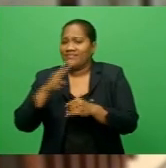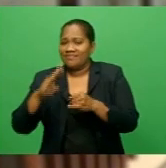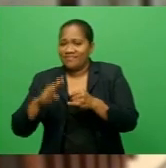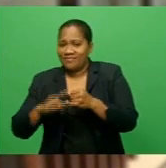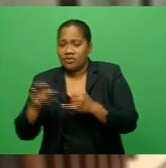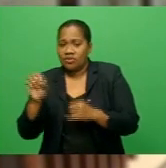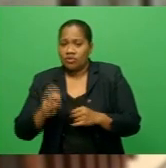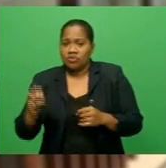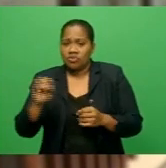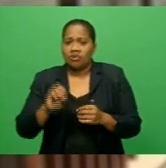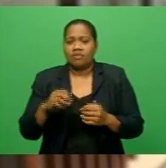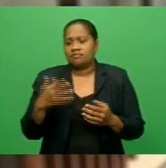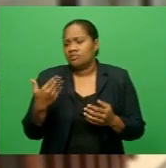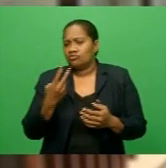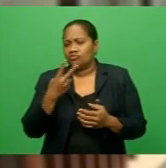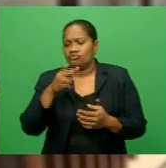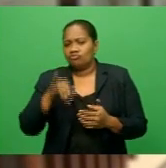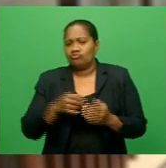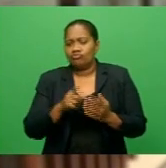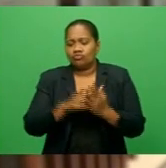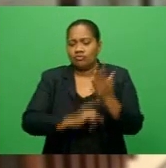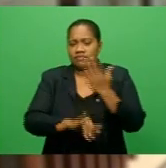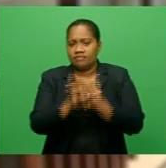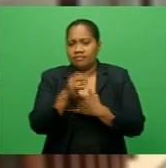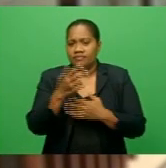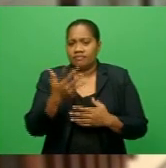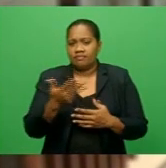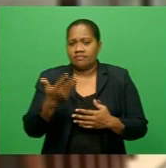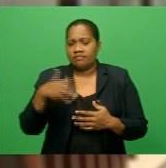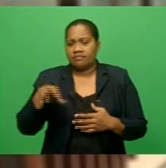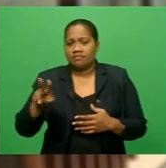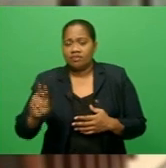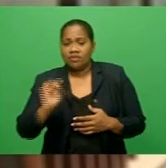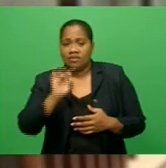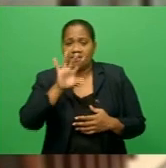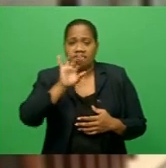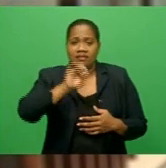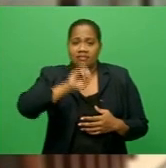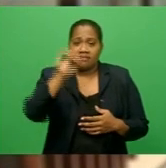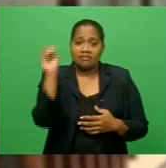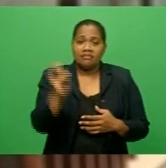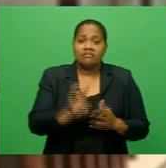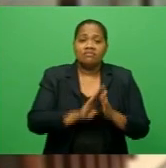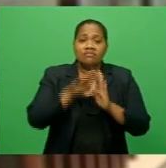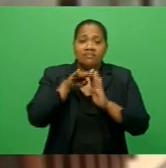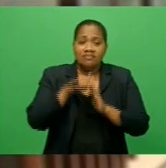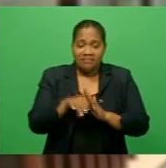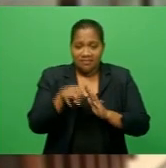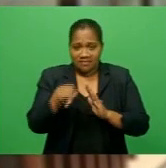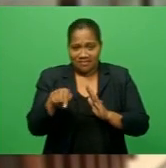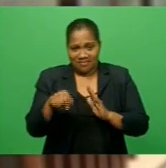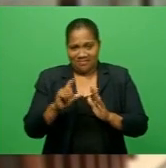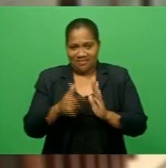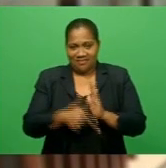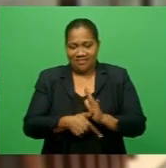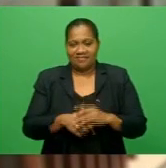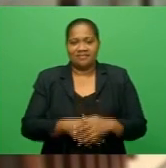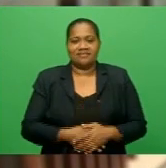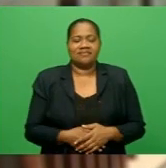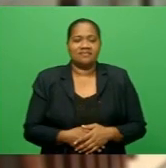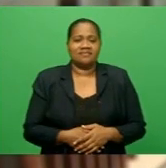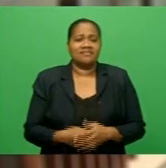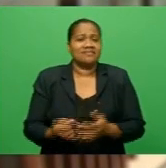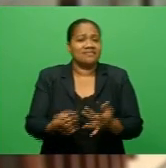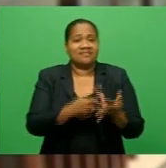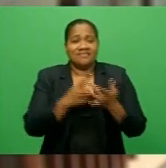July 1992. Their imports noted a 10% slump during the period, especially in fuel and cars. Elsewhere,